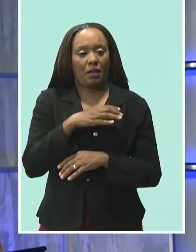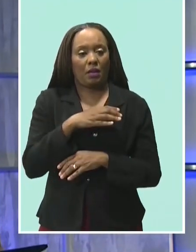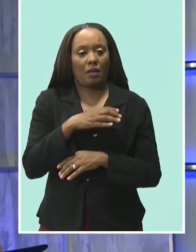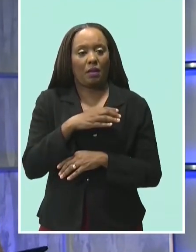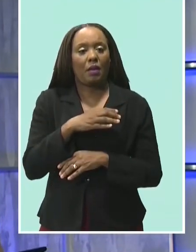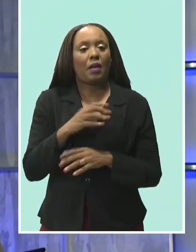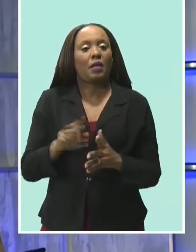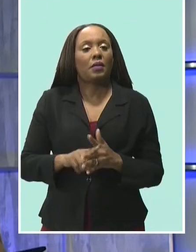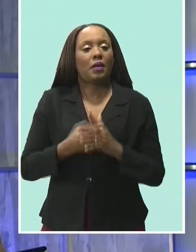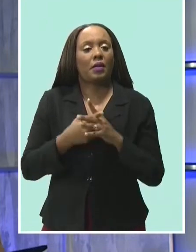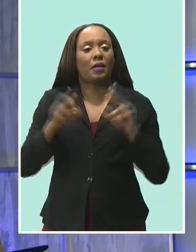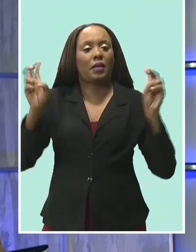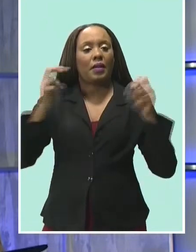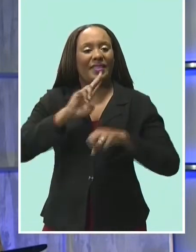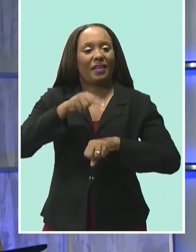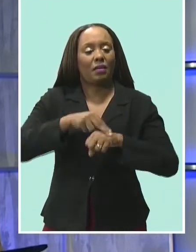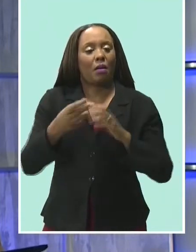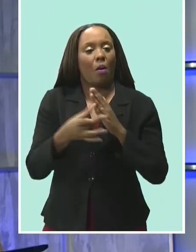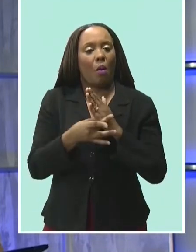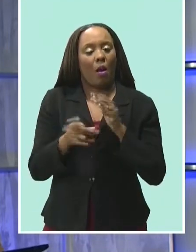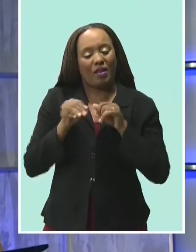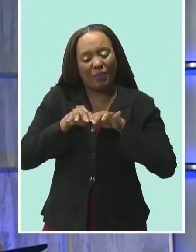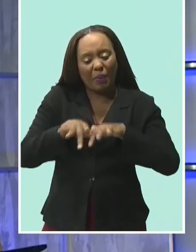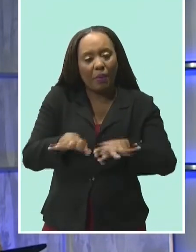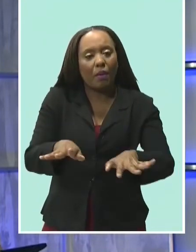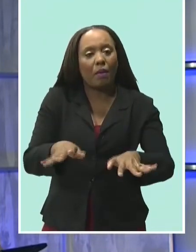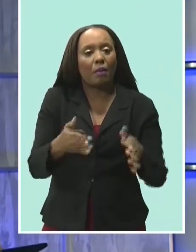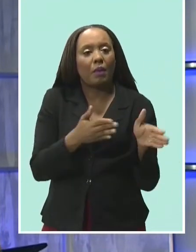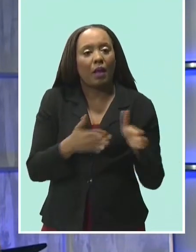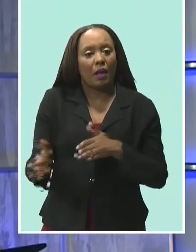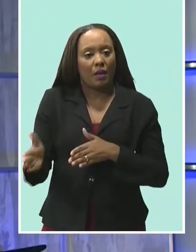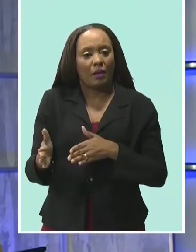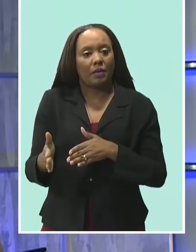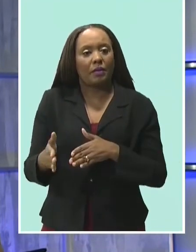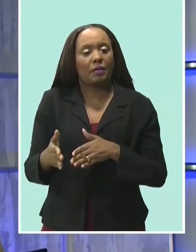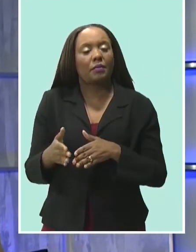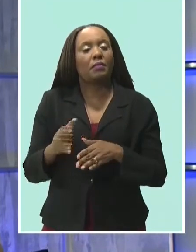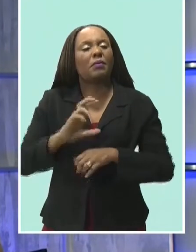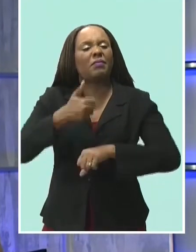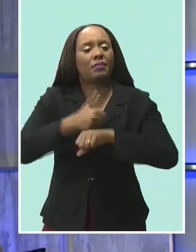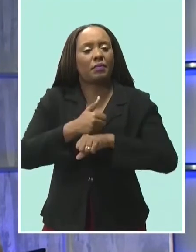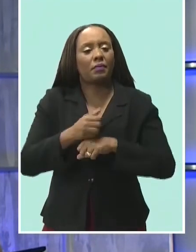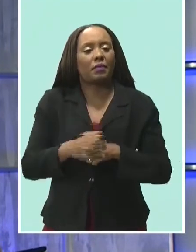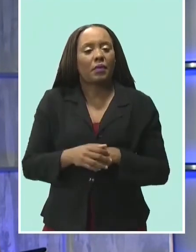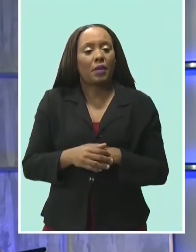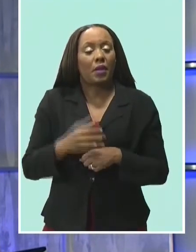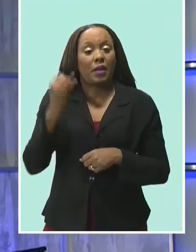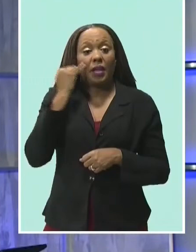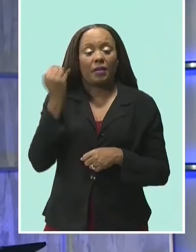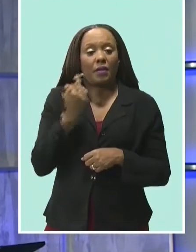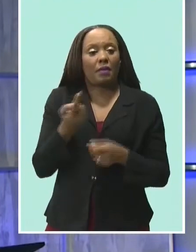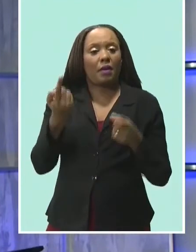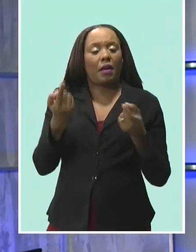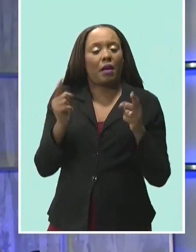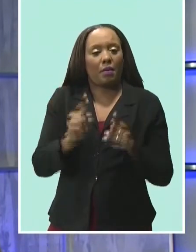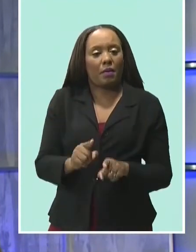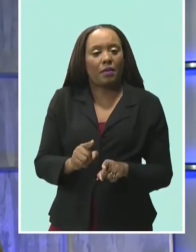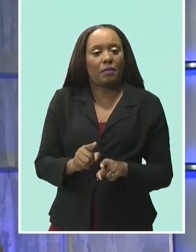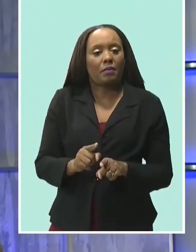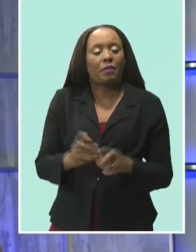into operation. A simulation exercise was staged to test Guyana's response capability, DPI